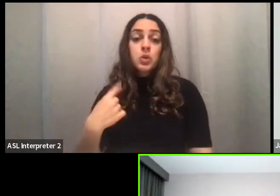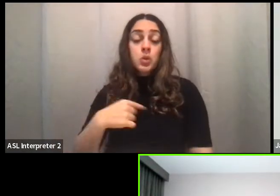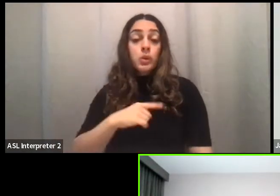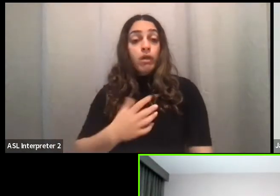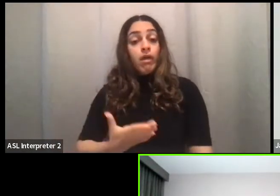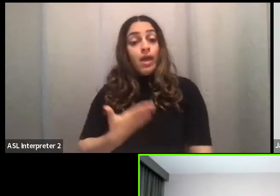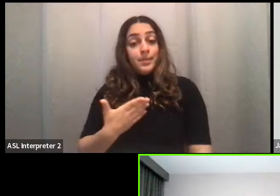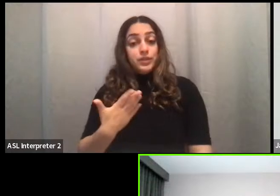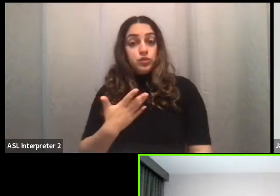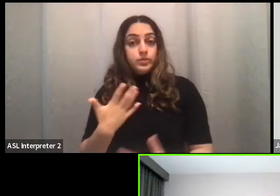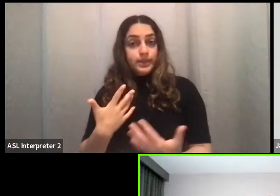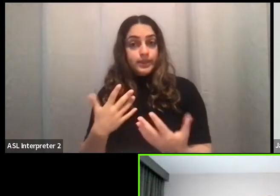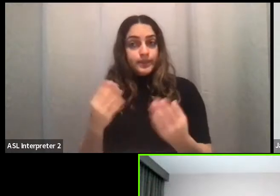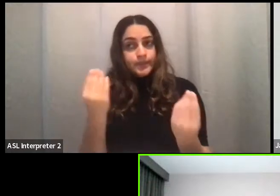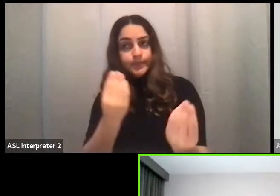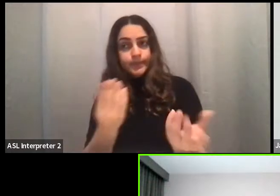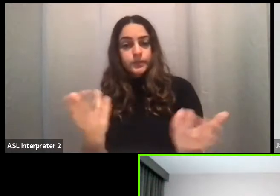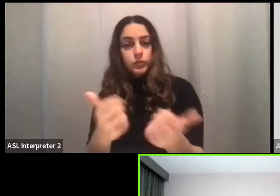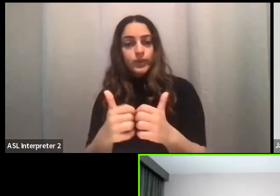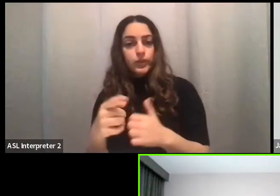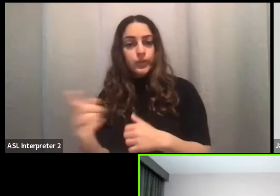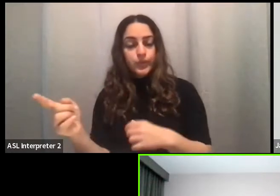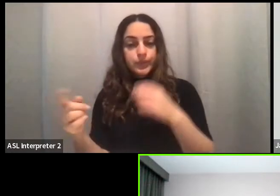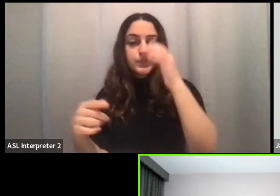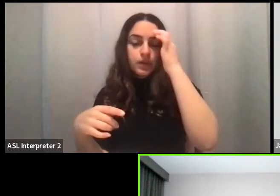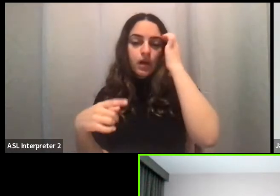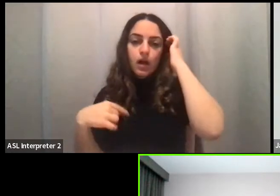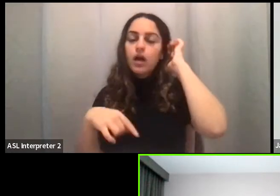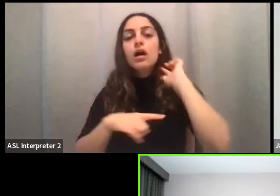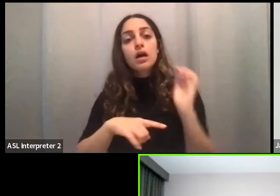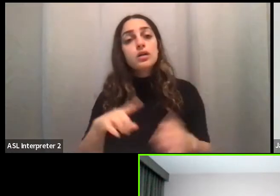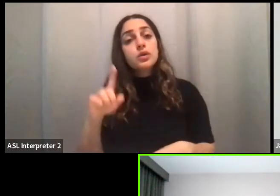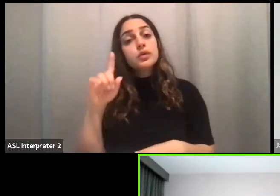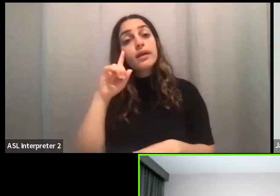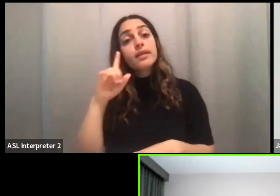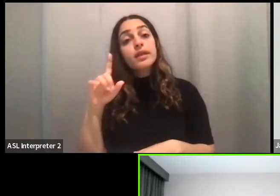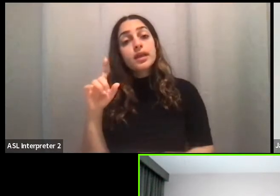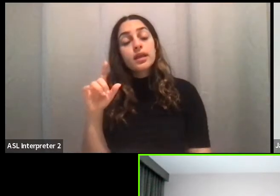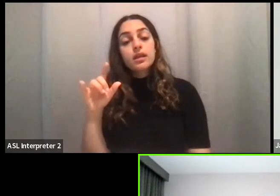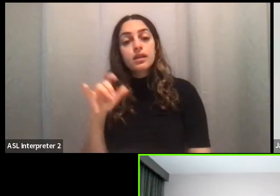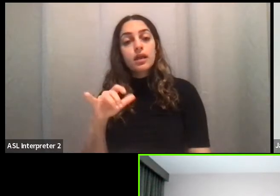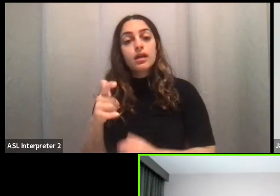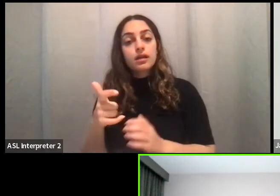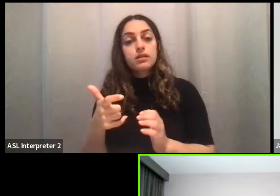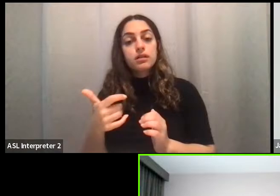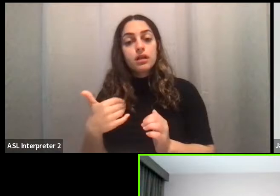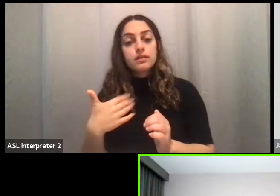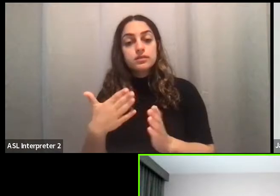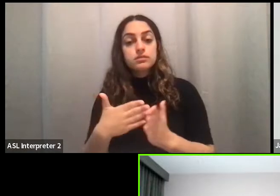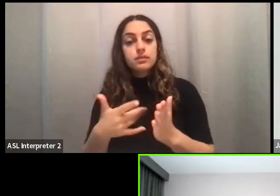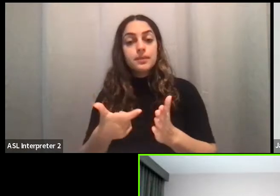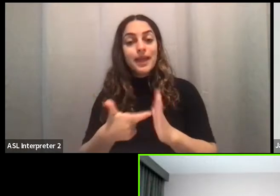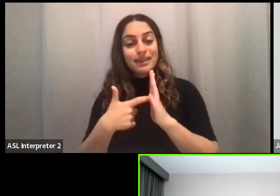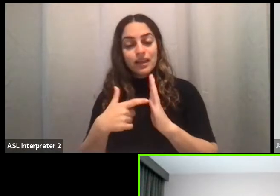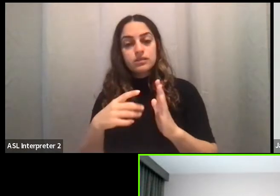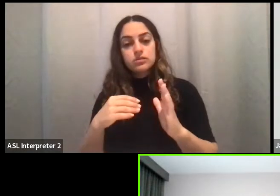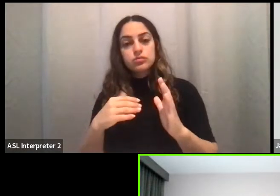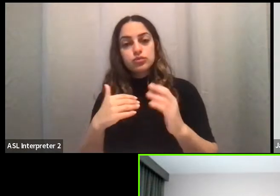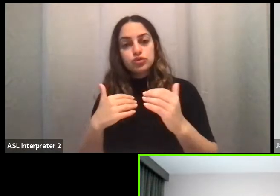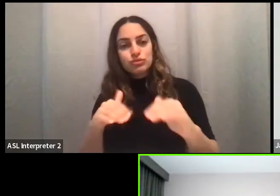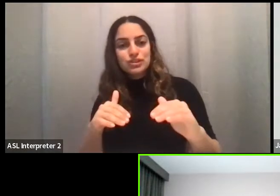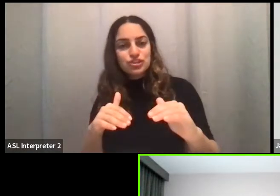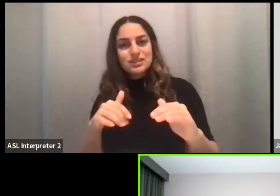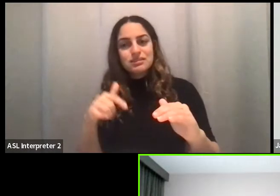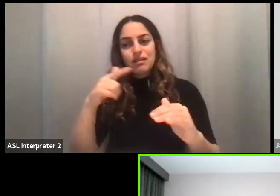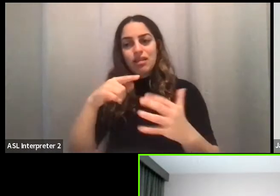publicizing that with you but we think that going to mandates and restrictions uh is the wrong